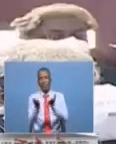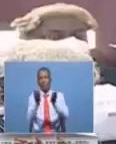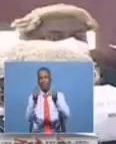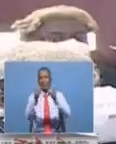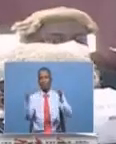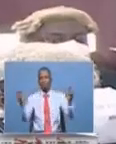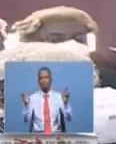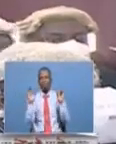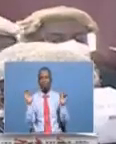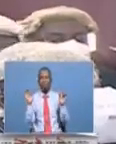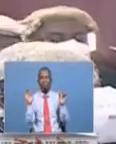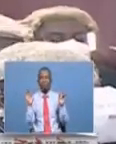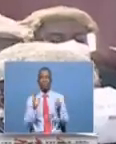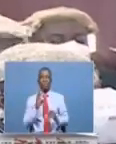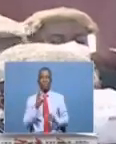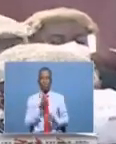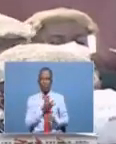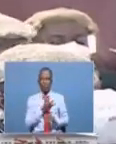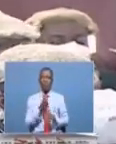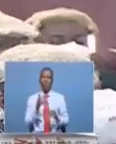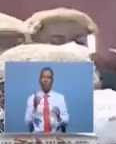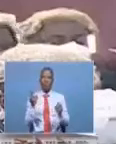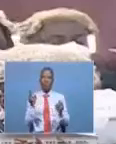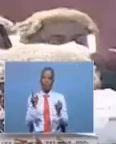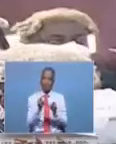My lords, we also rely